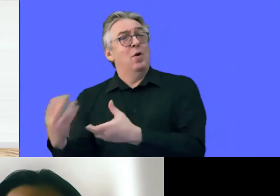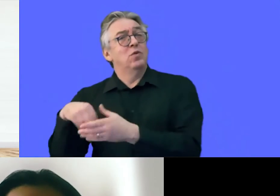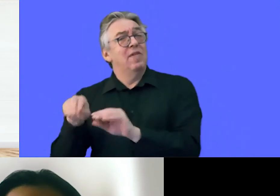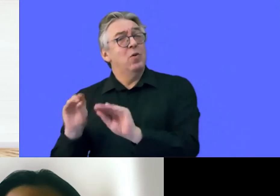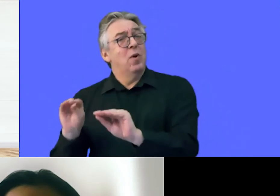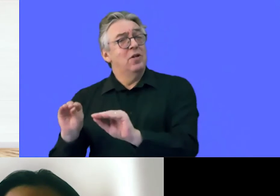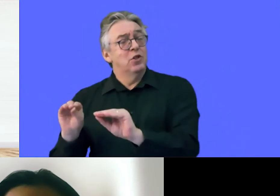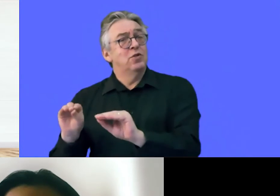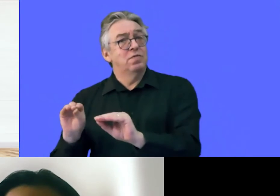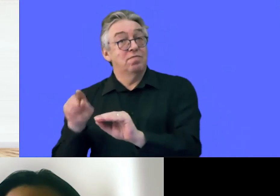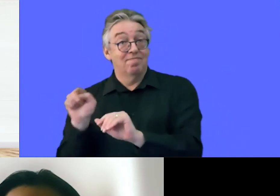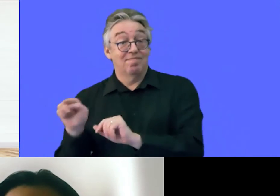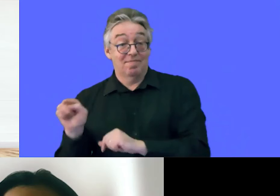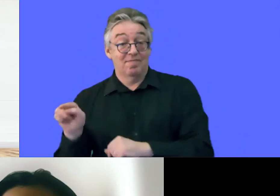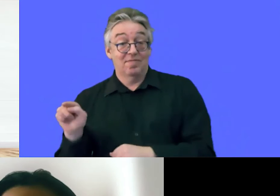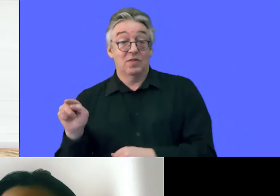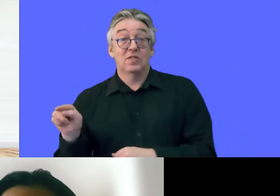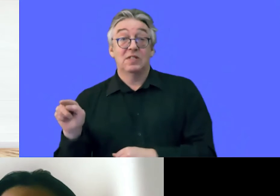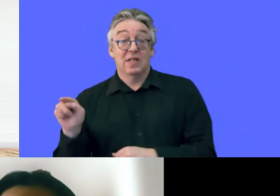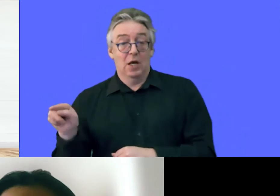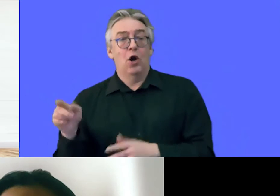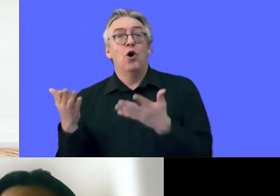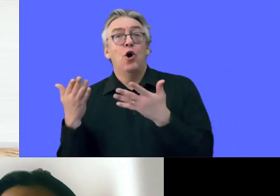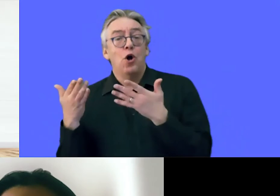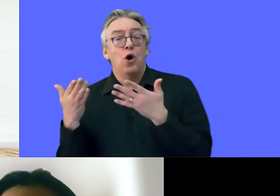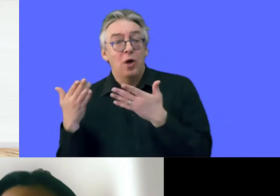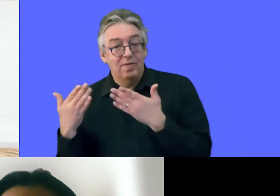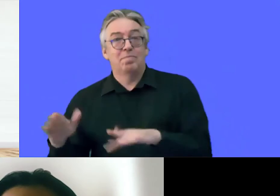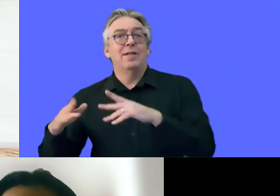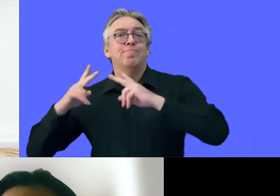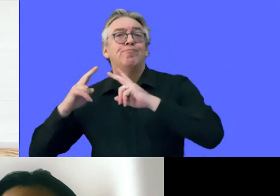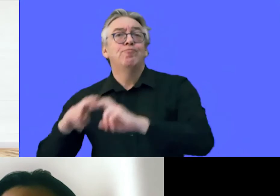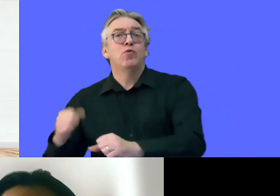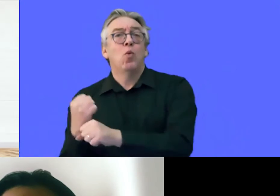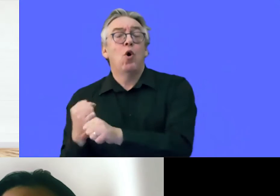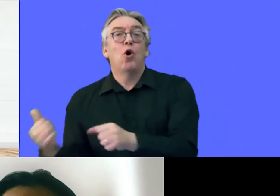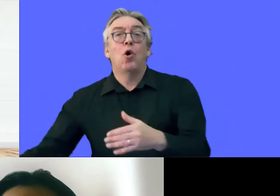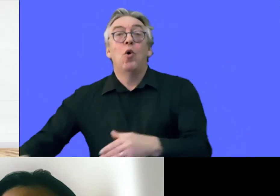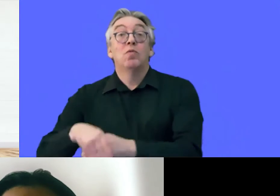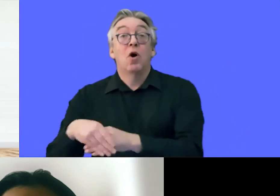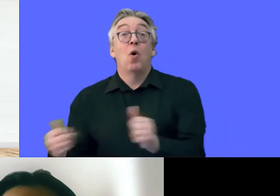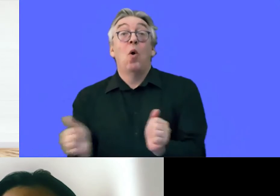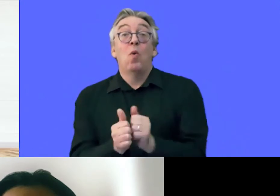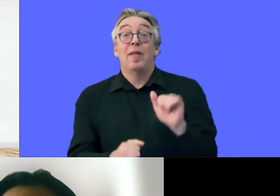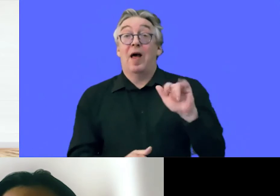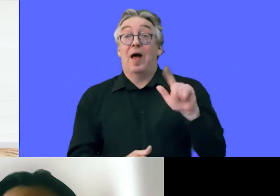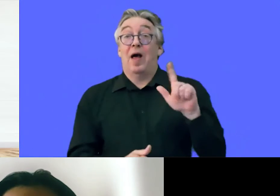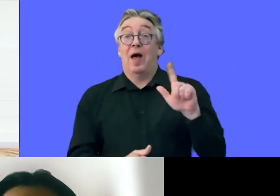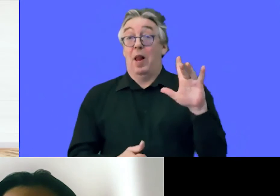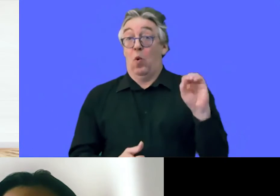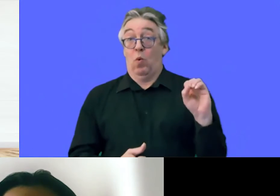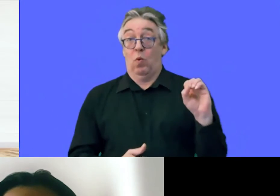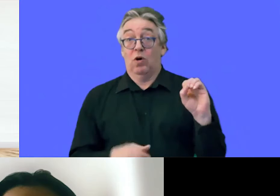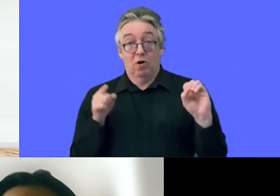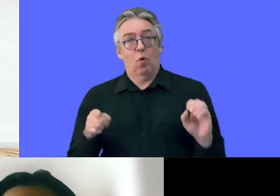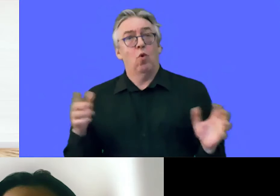have actually done some initial work in partnership with ILO to